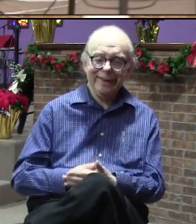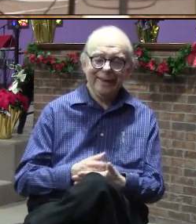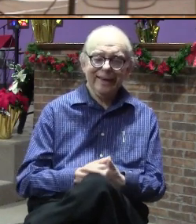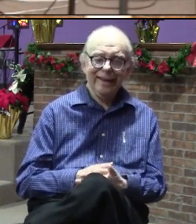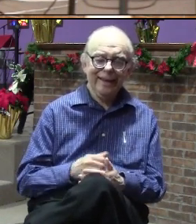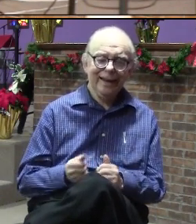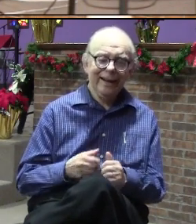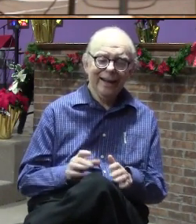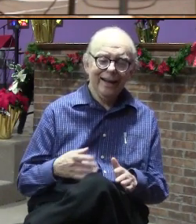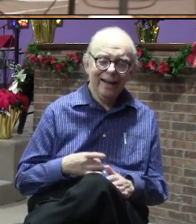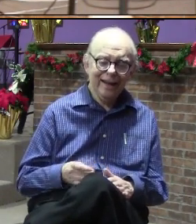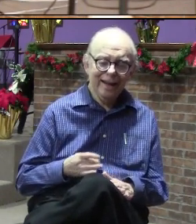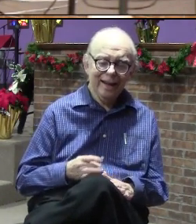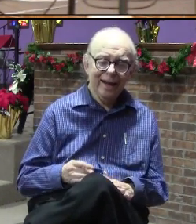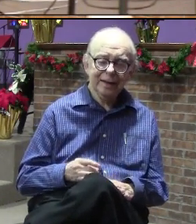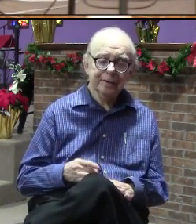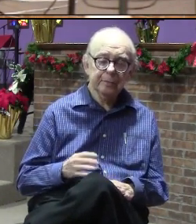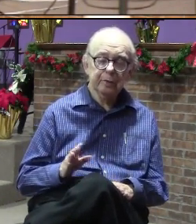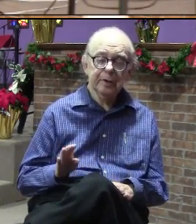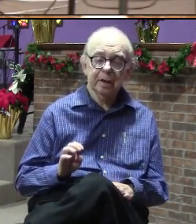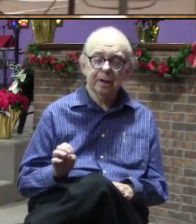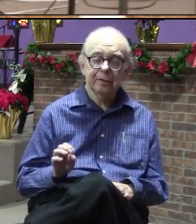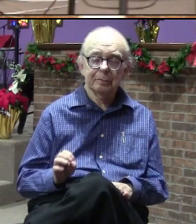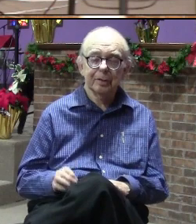How would you like to be Elizabeth?